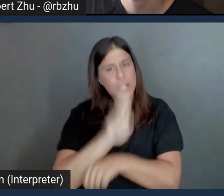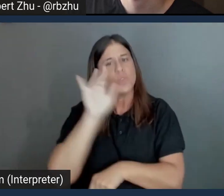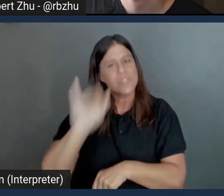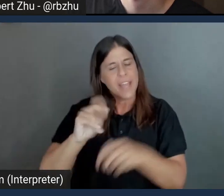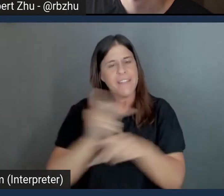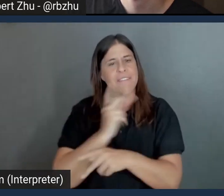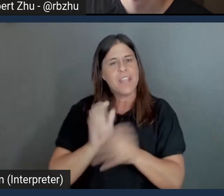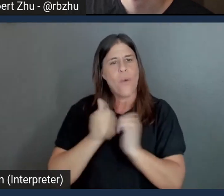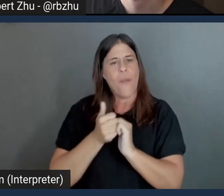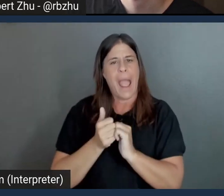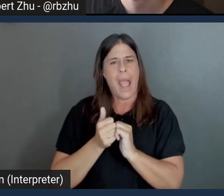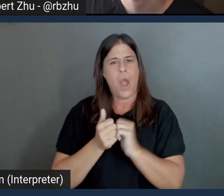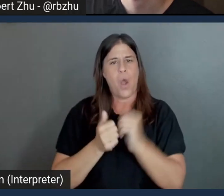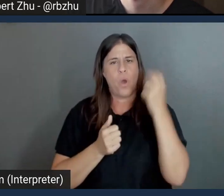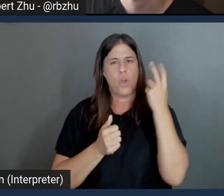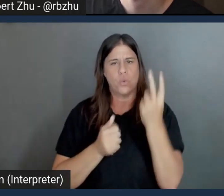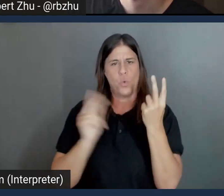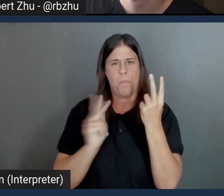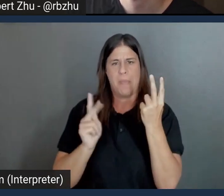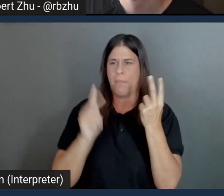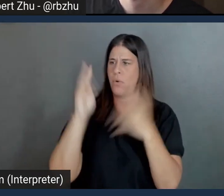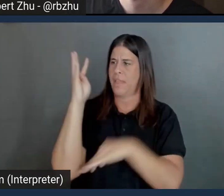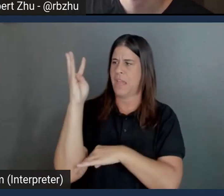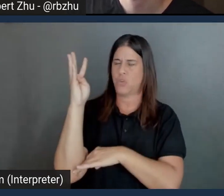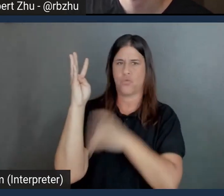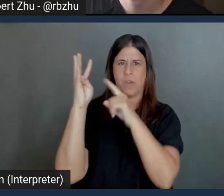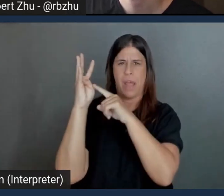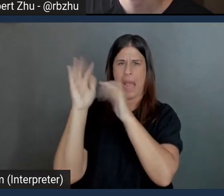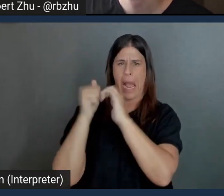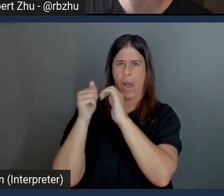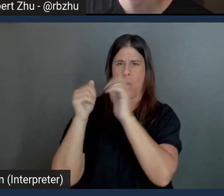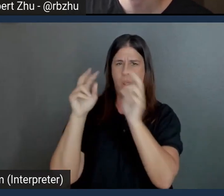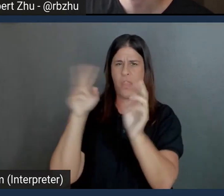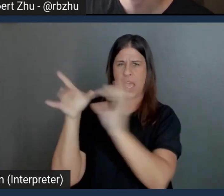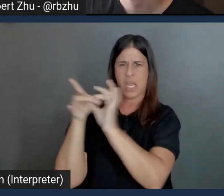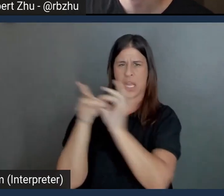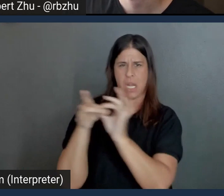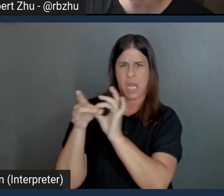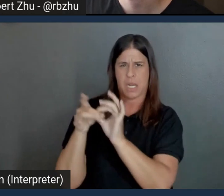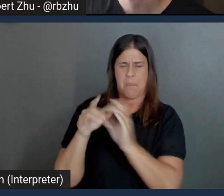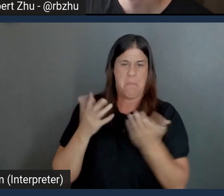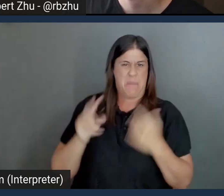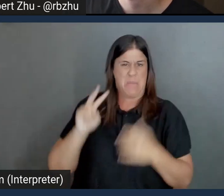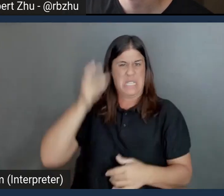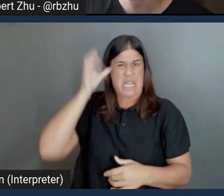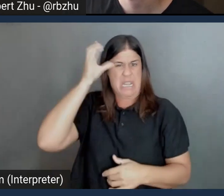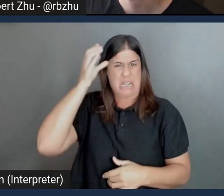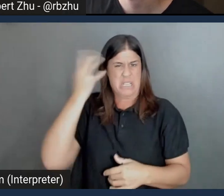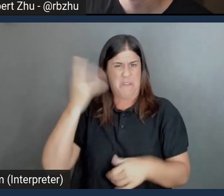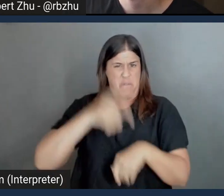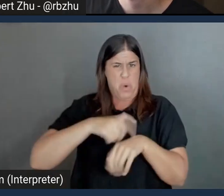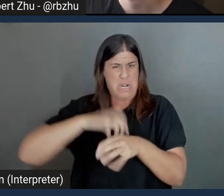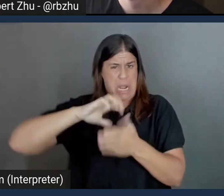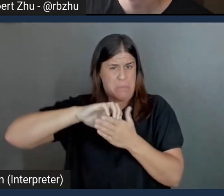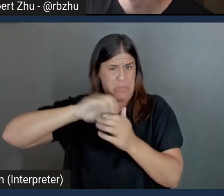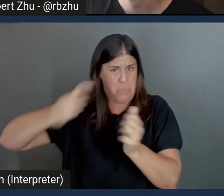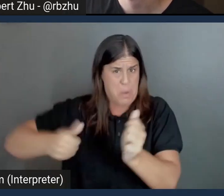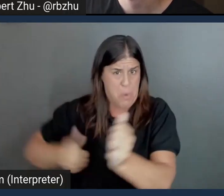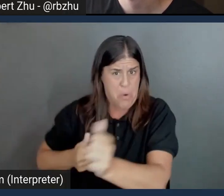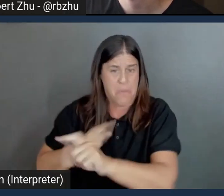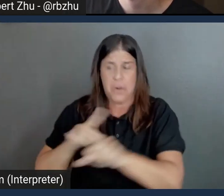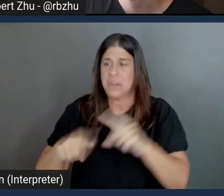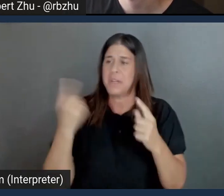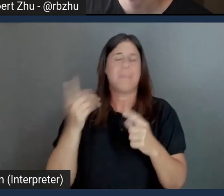out how two people in this tree are connected together, maybe they're a second cousin 4 times removed, something like that. And being able to